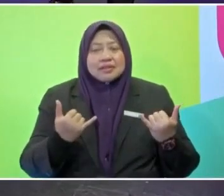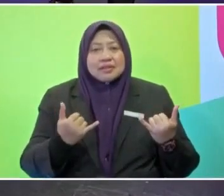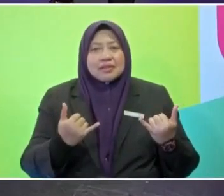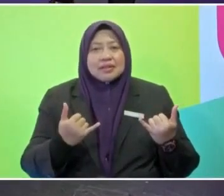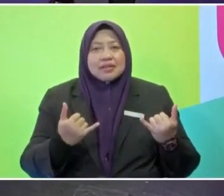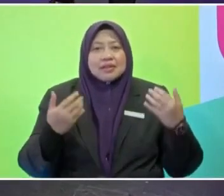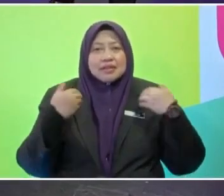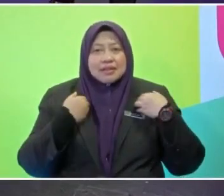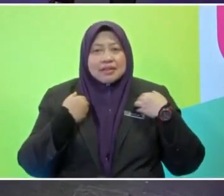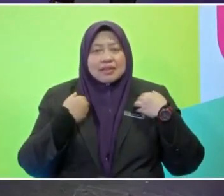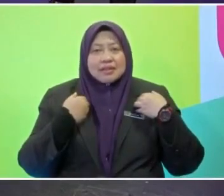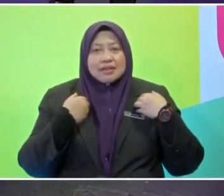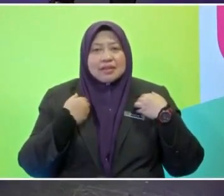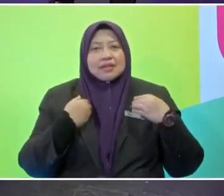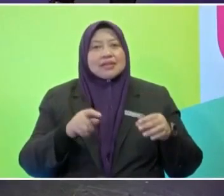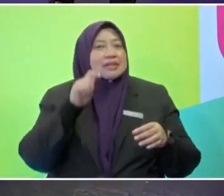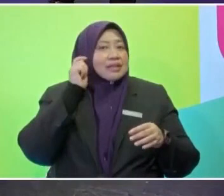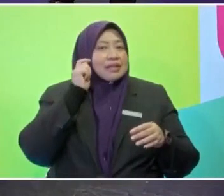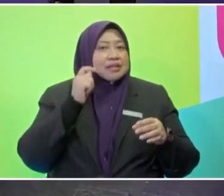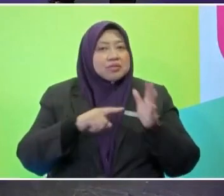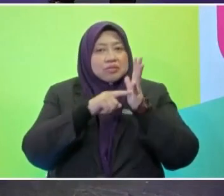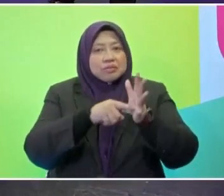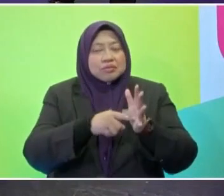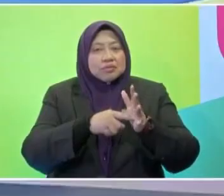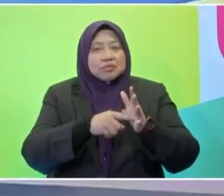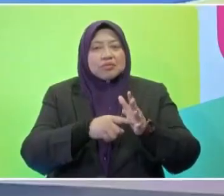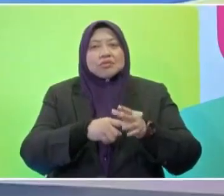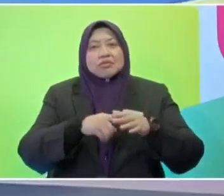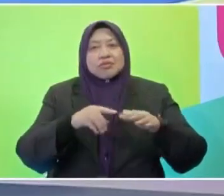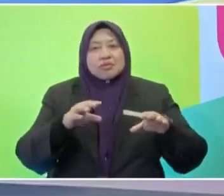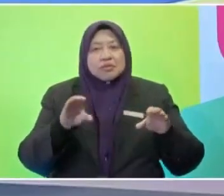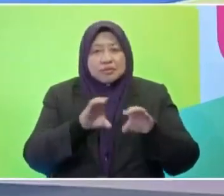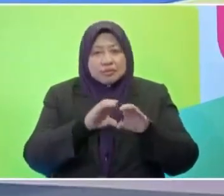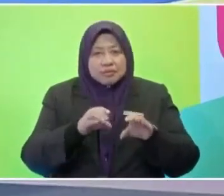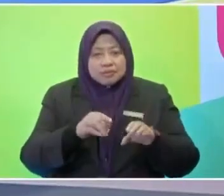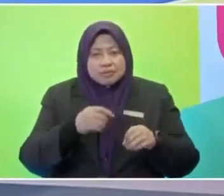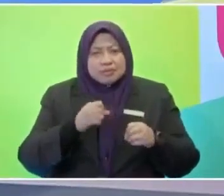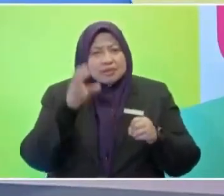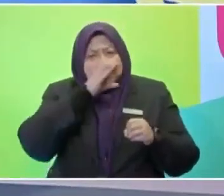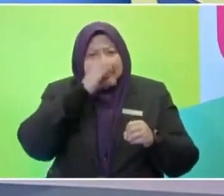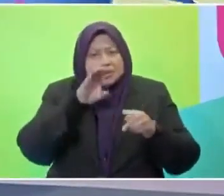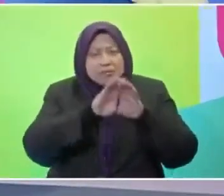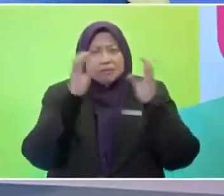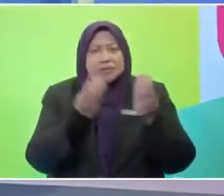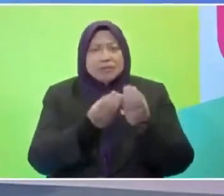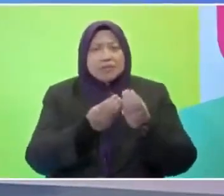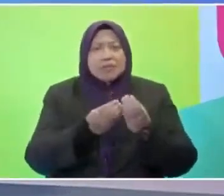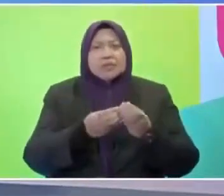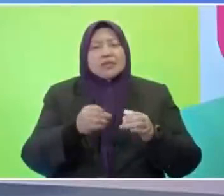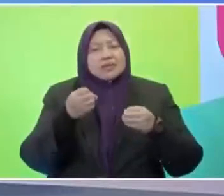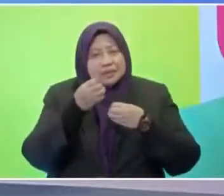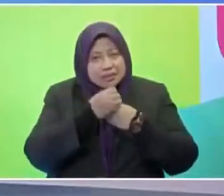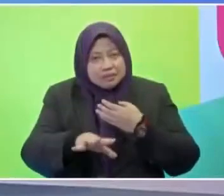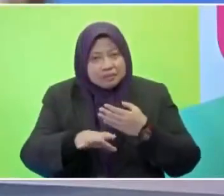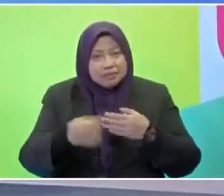short sketch where we demonstrated something, and I found the ball after a torchlight was shone onto